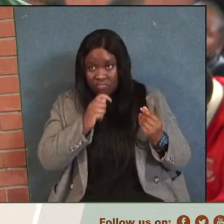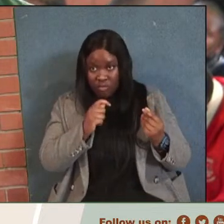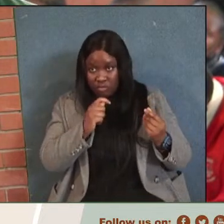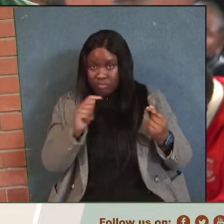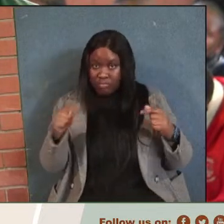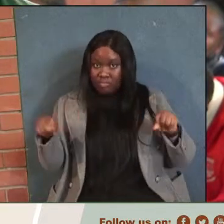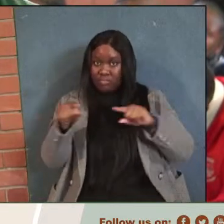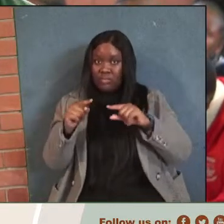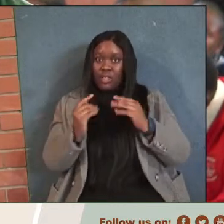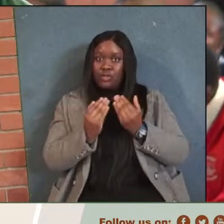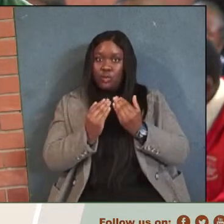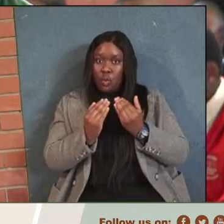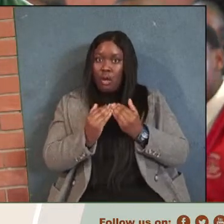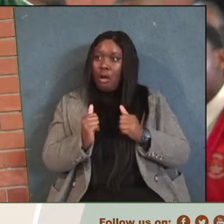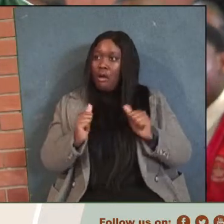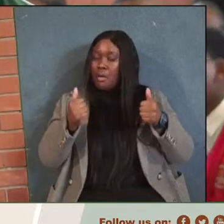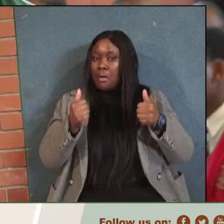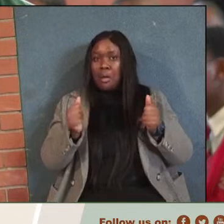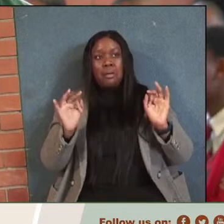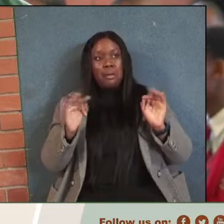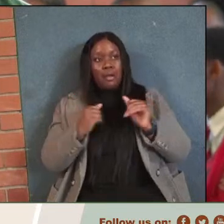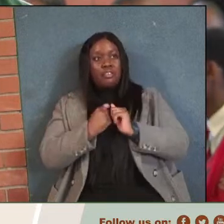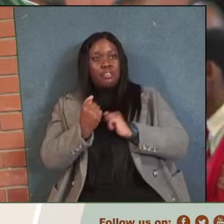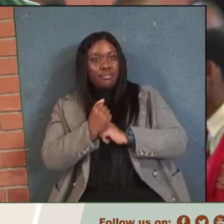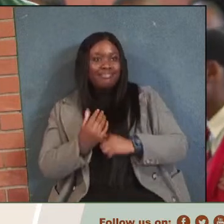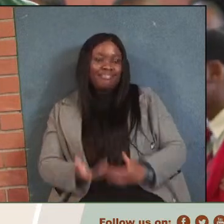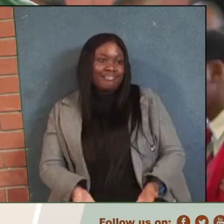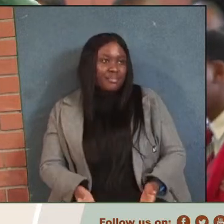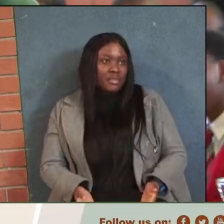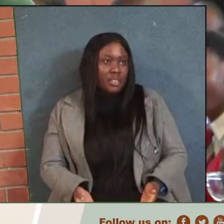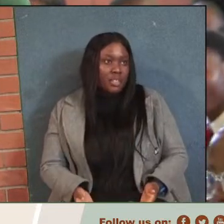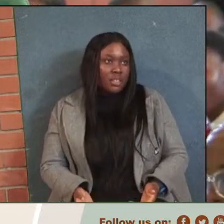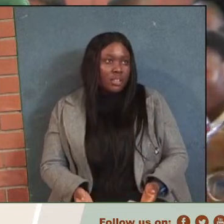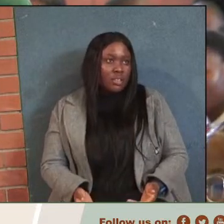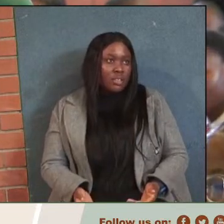the schools are doing well infrastructurally. Thirdly,